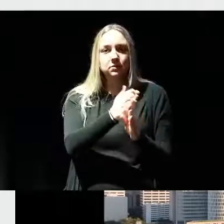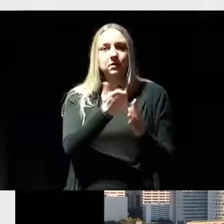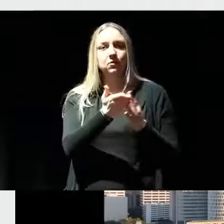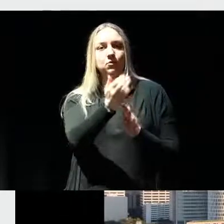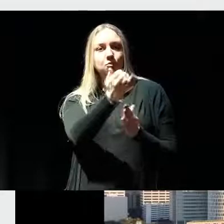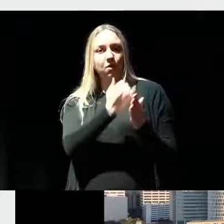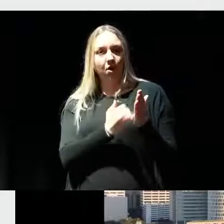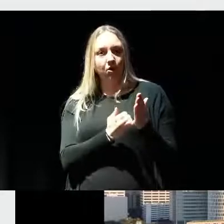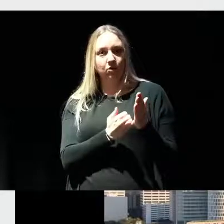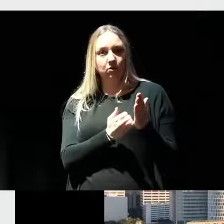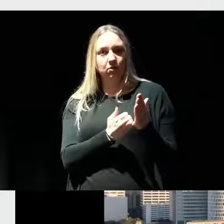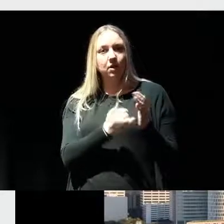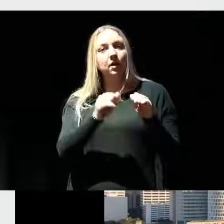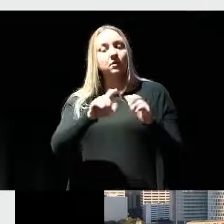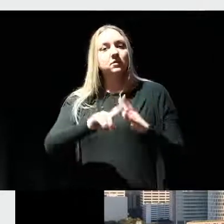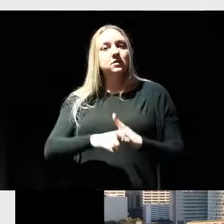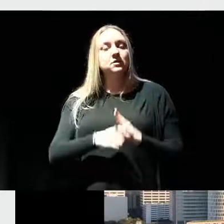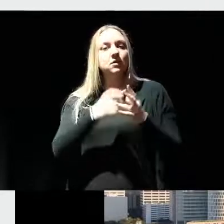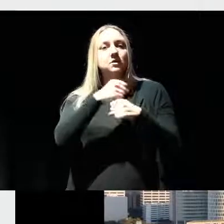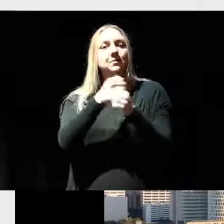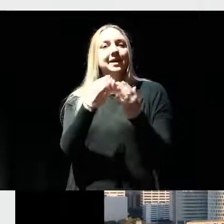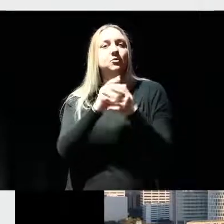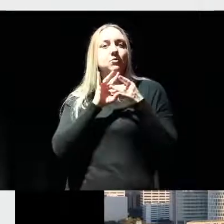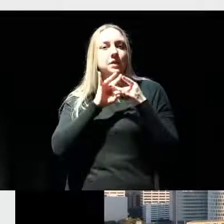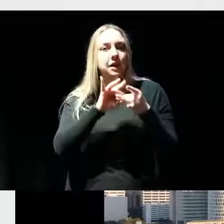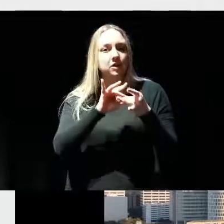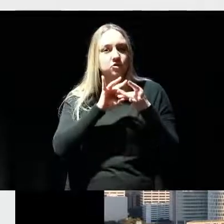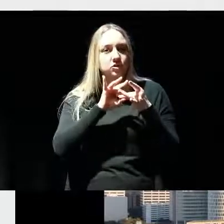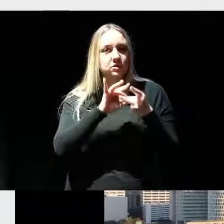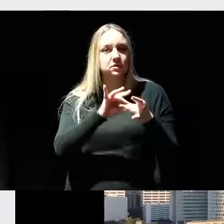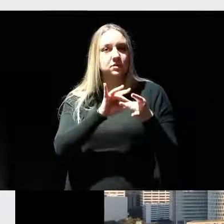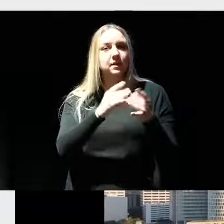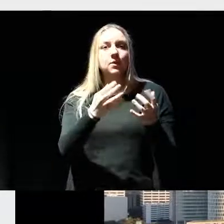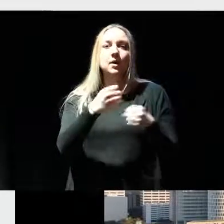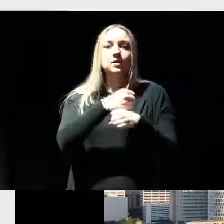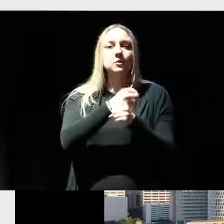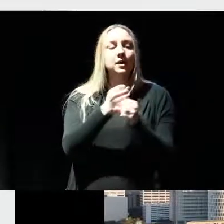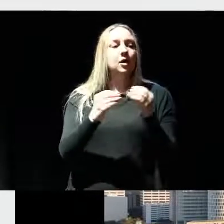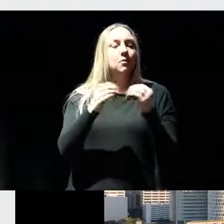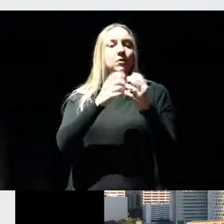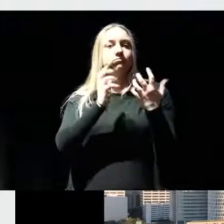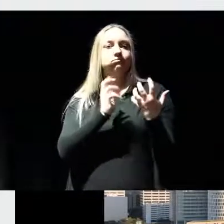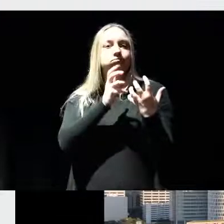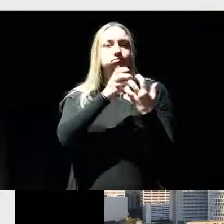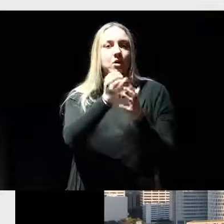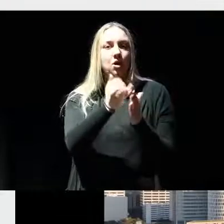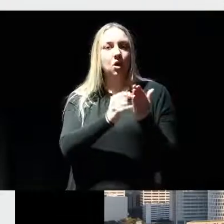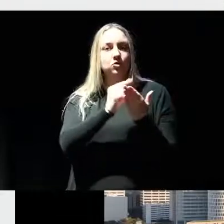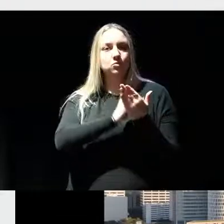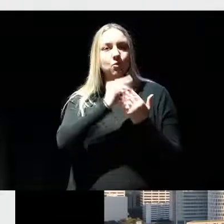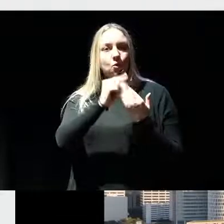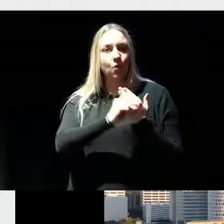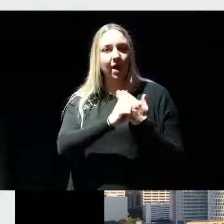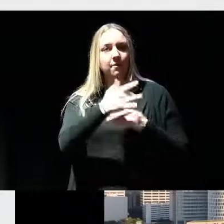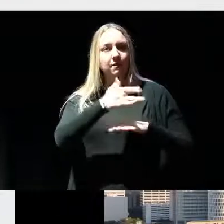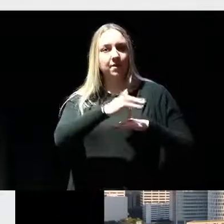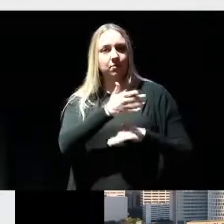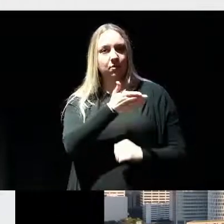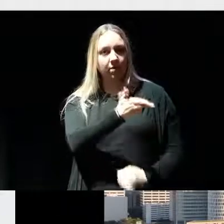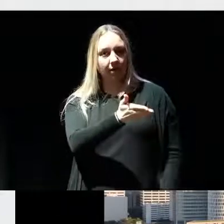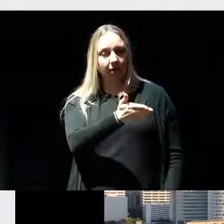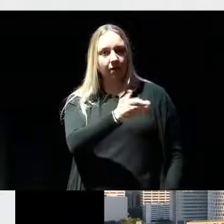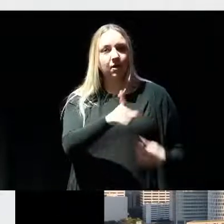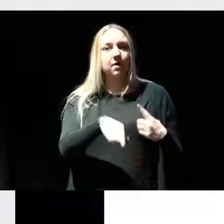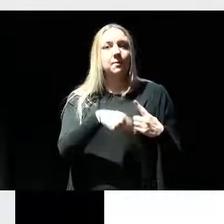connect the ability for a curated arts program to take place and to bring